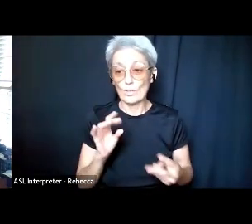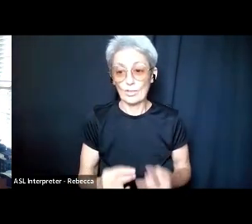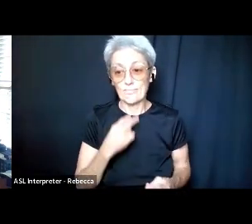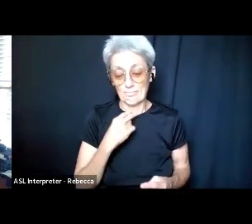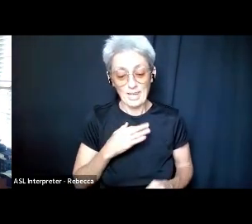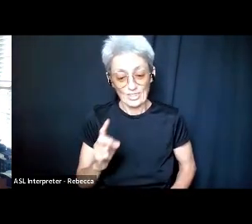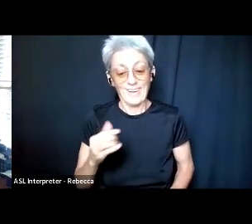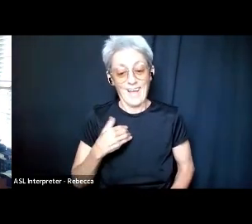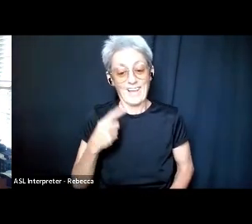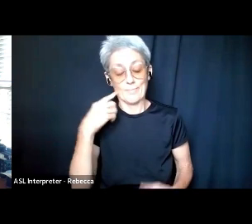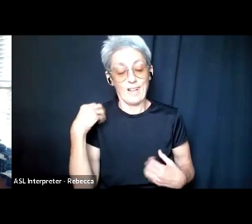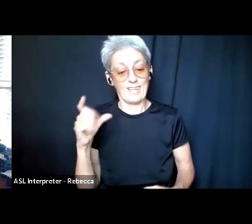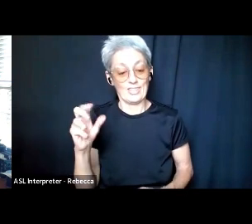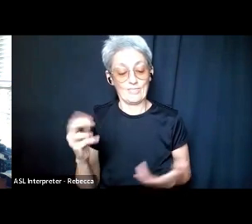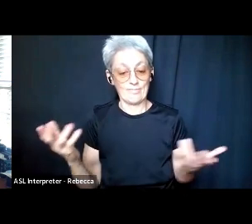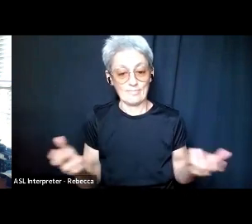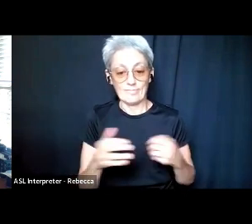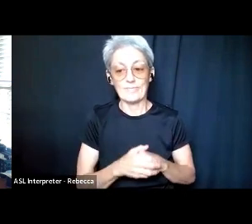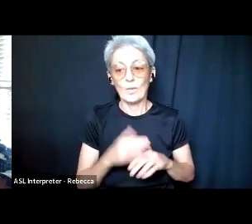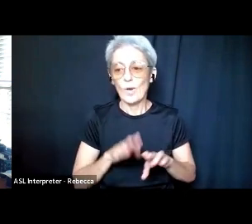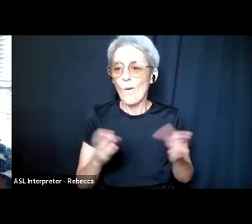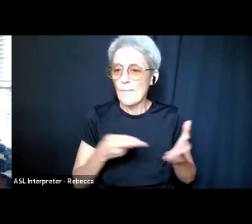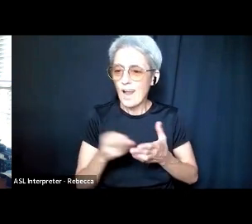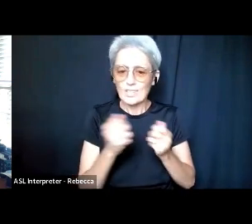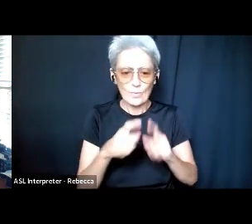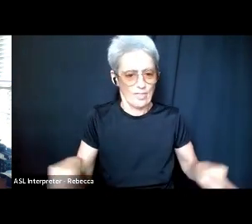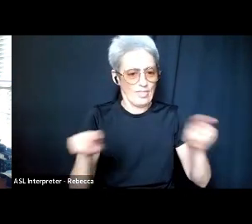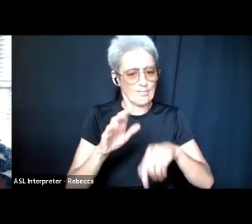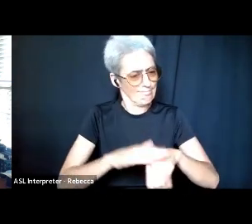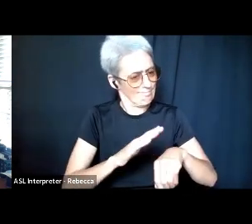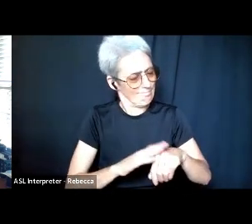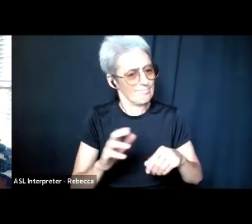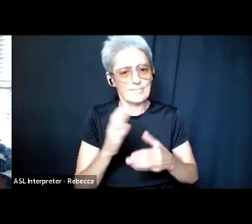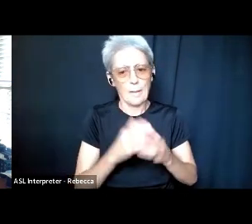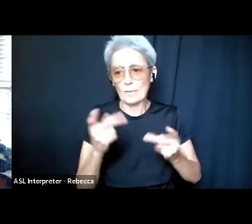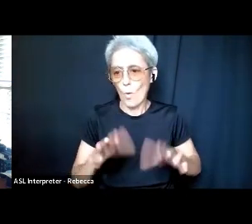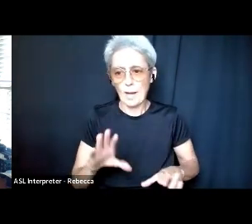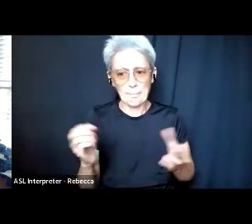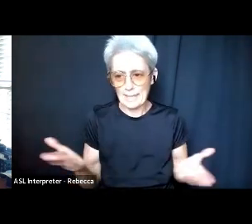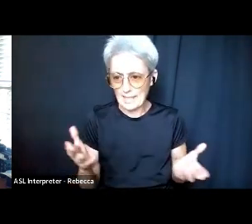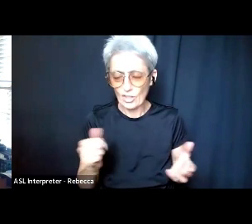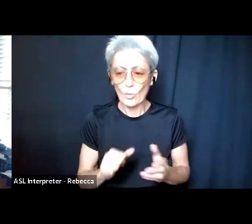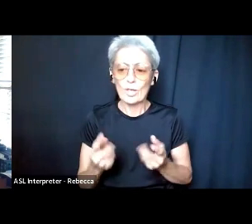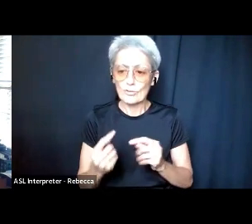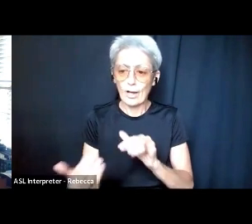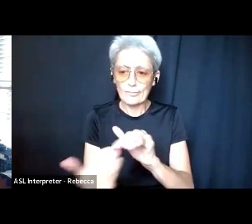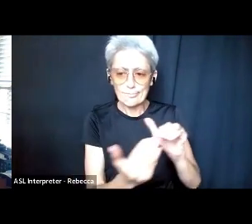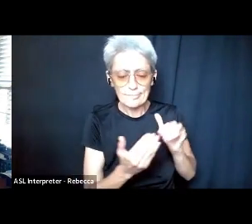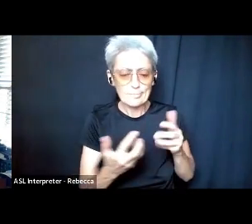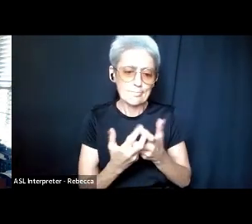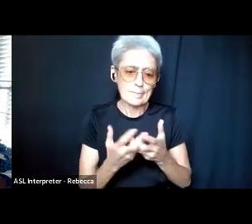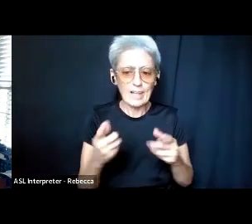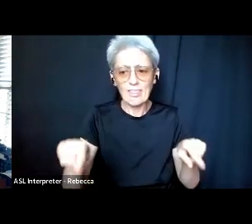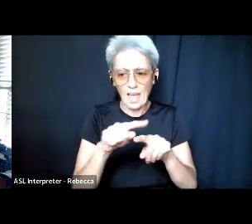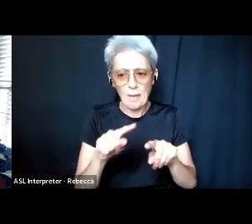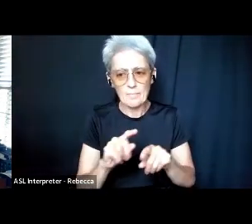condition. So we're open and honest about that in the classes. We meet people where they are. This is tough. If you'll go to the